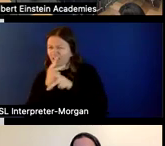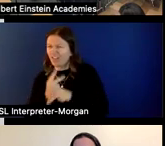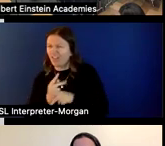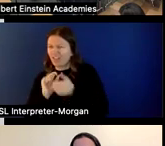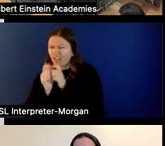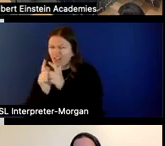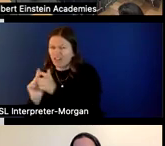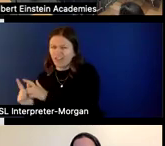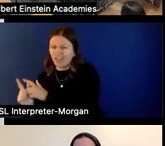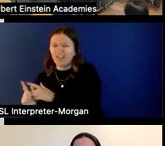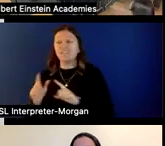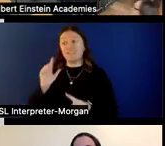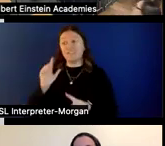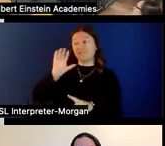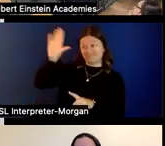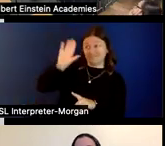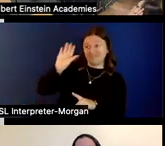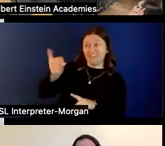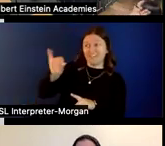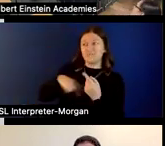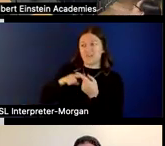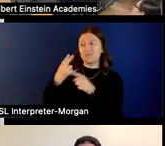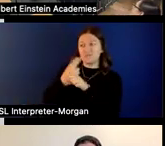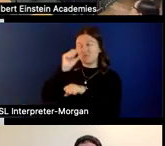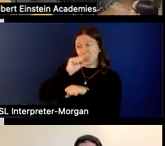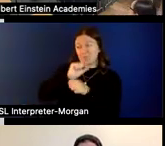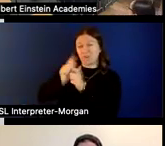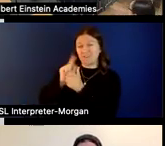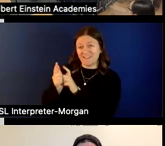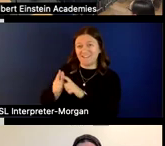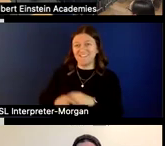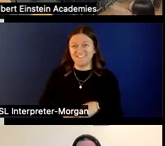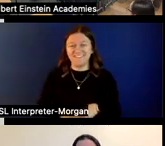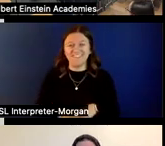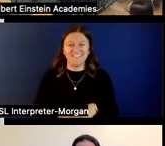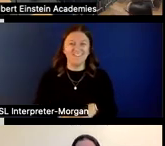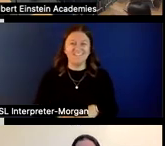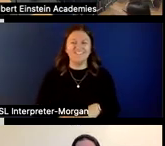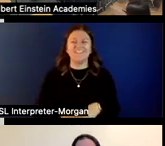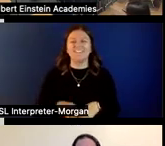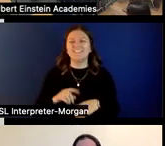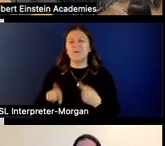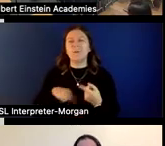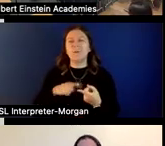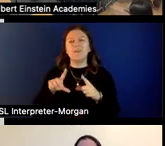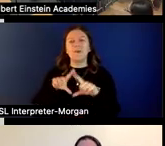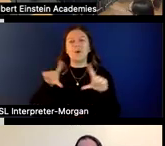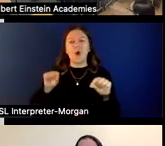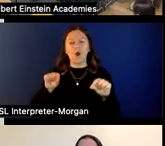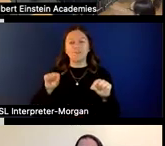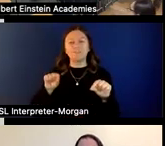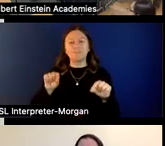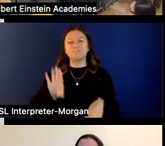Google Translate. Yeah, yeah. So with your notes, with your cards now, turn them onto the English side, so you see the English.